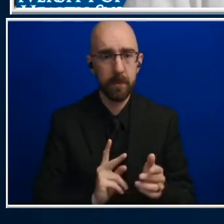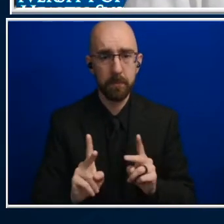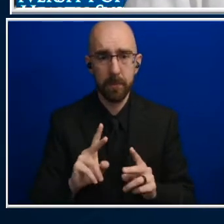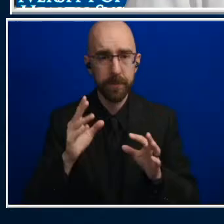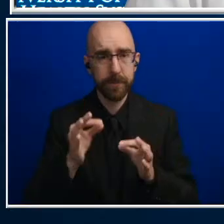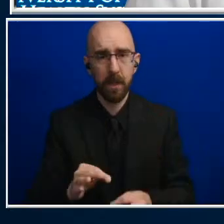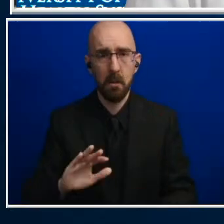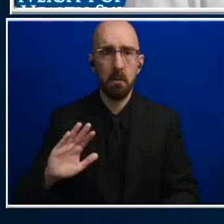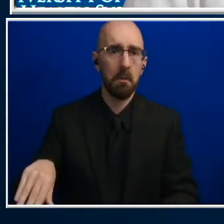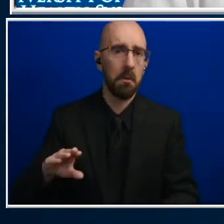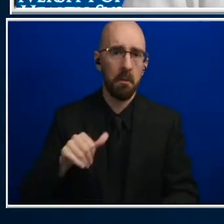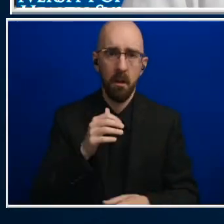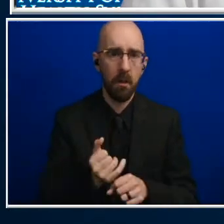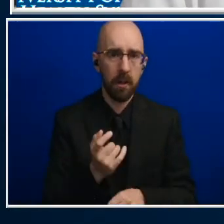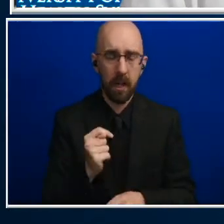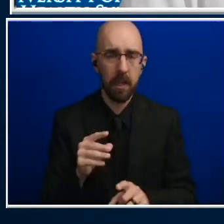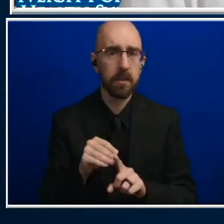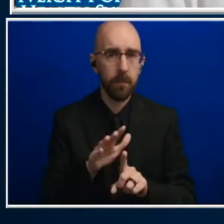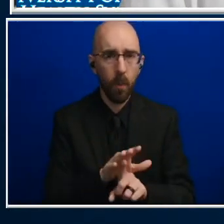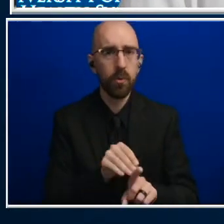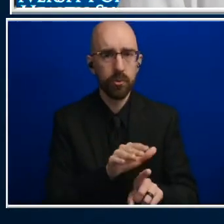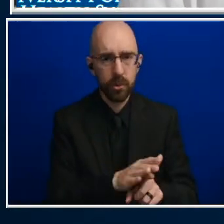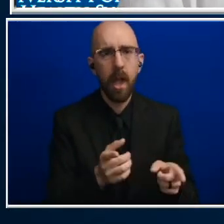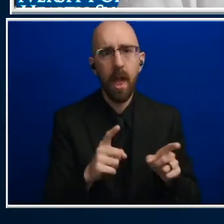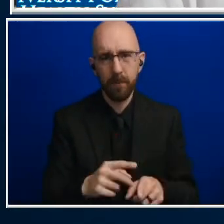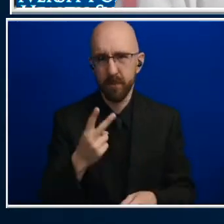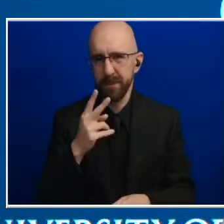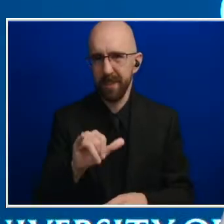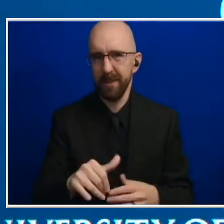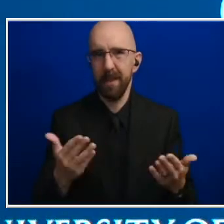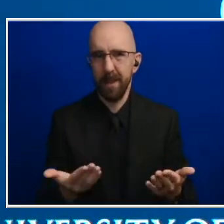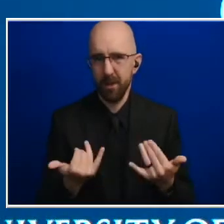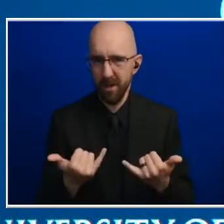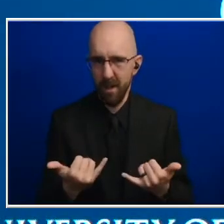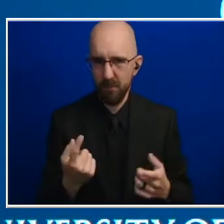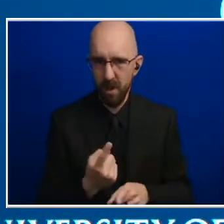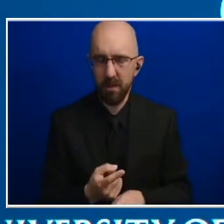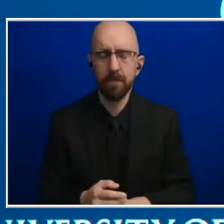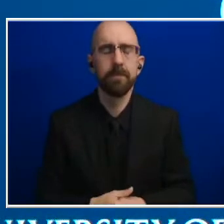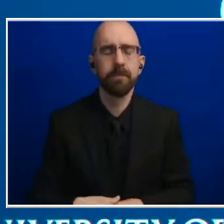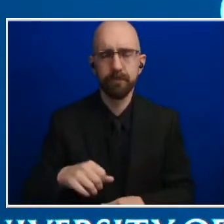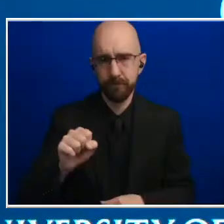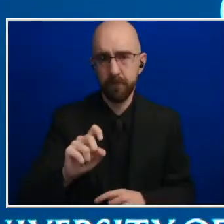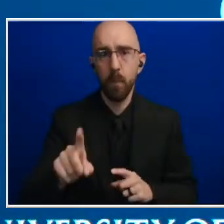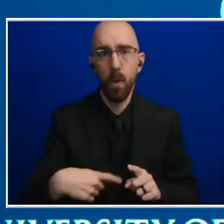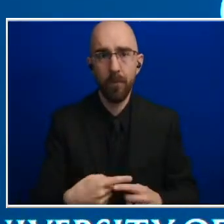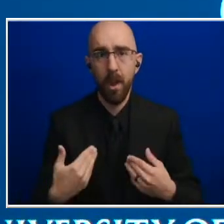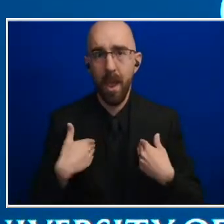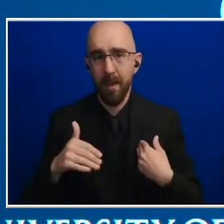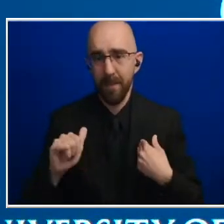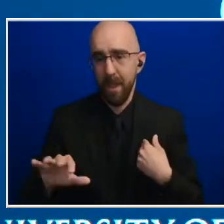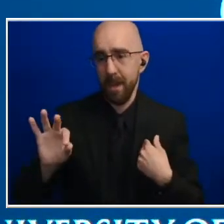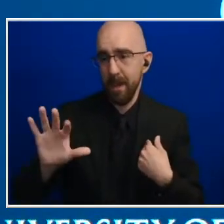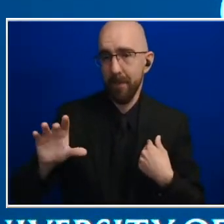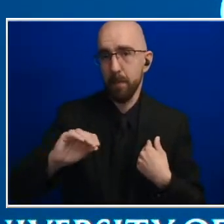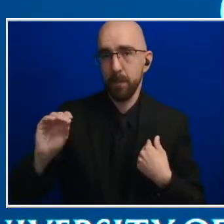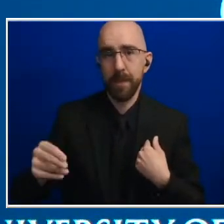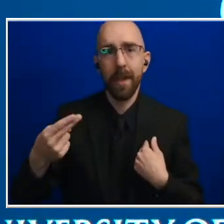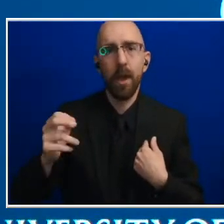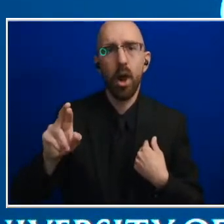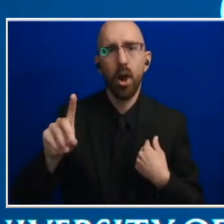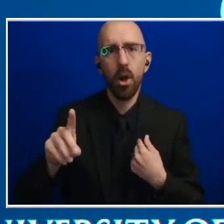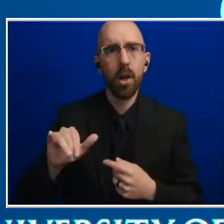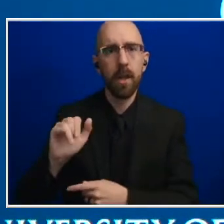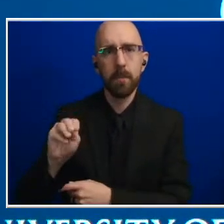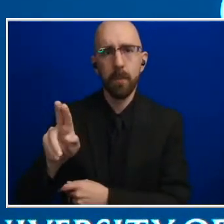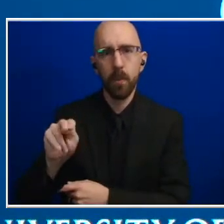then exposures happened. I think that's what we're seeing here now, right? Yeah, absolutely. And when we have that 95% herd immunity or